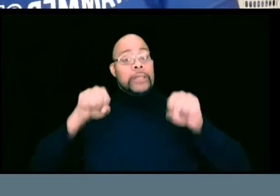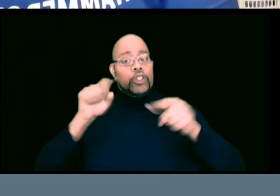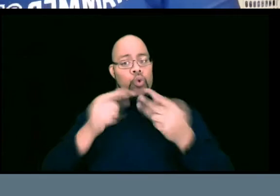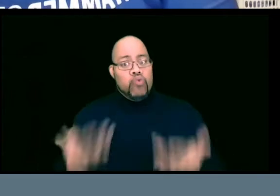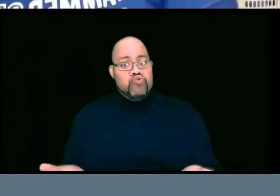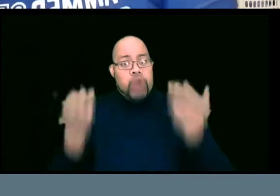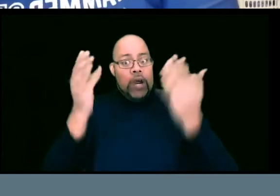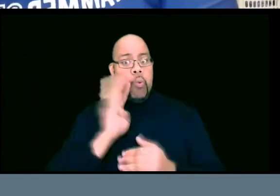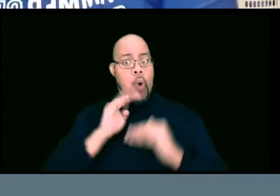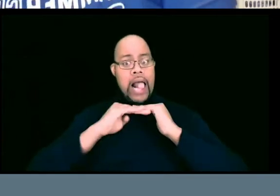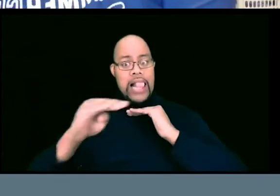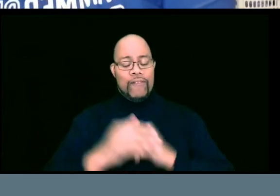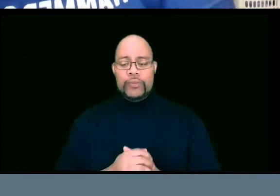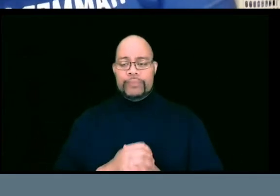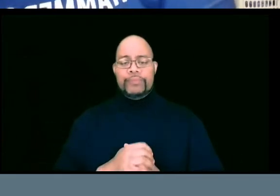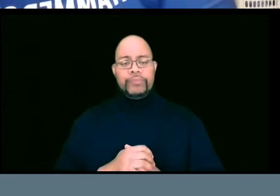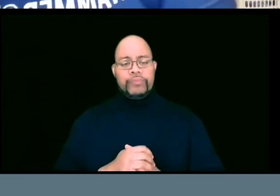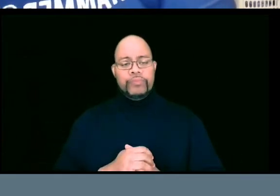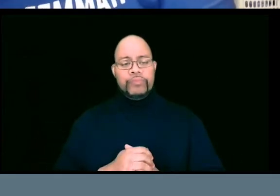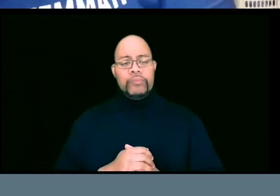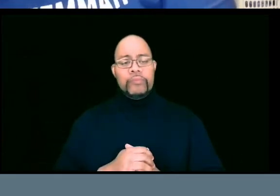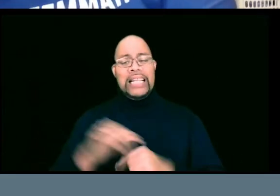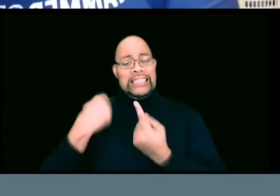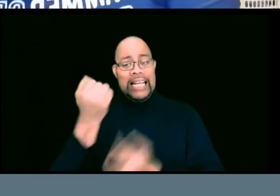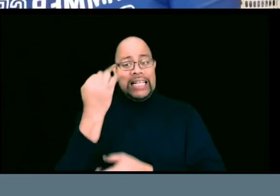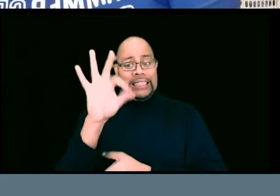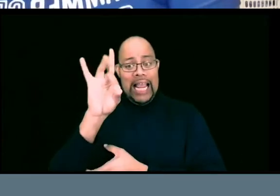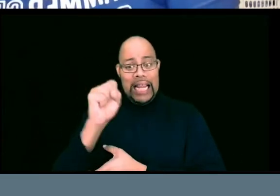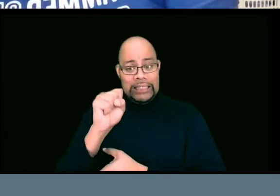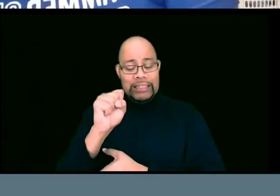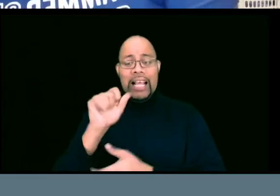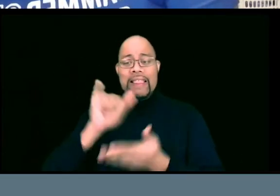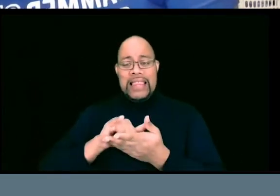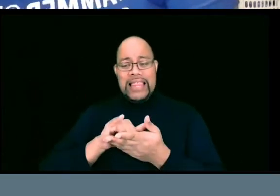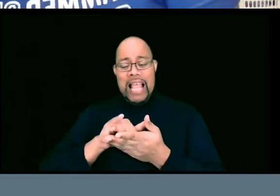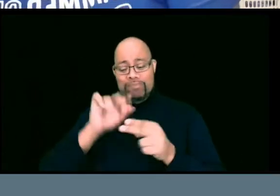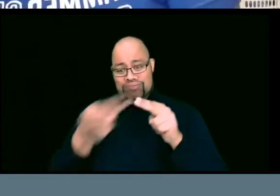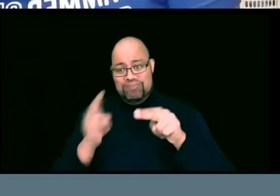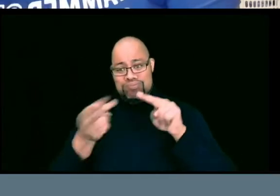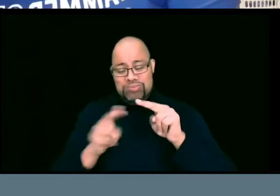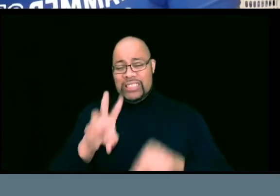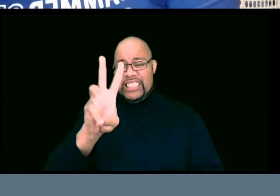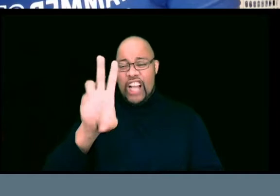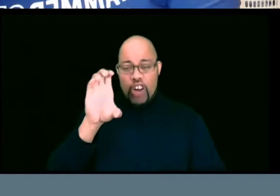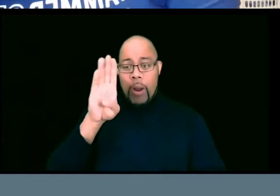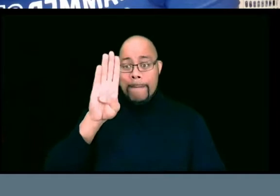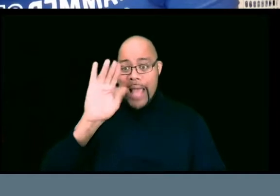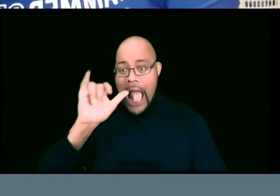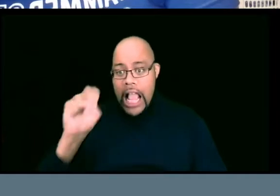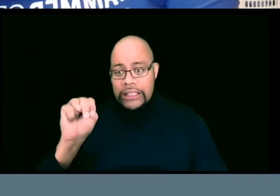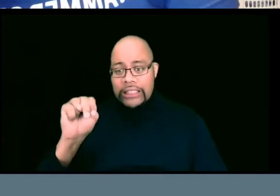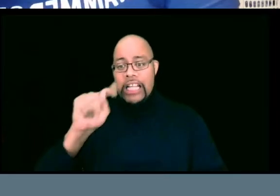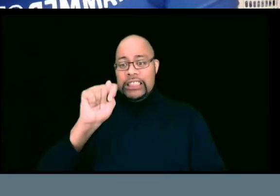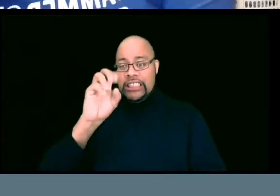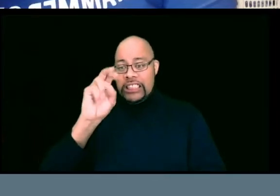due to its potential to raise sea levels extremely. In fact, since the 1980s, it has had a net loss of